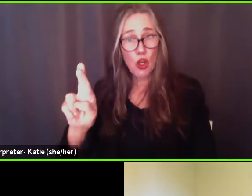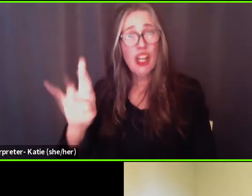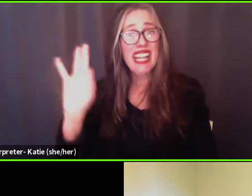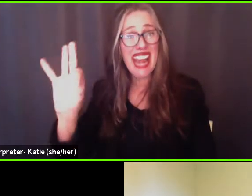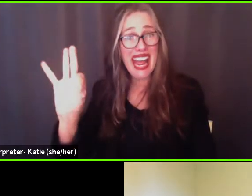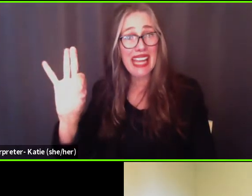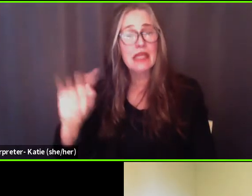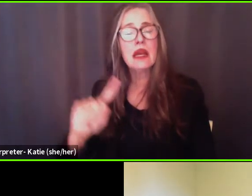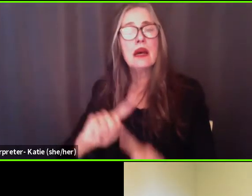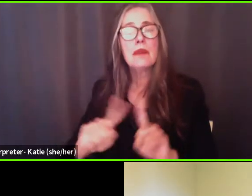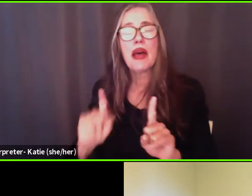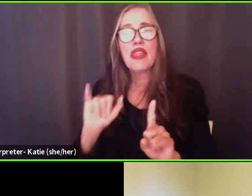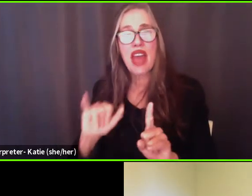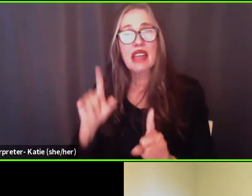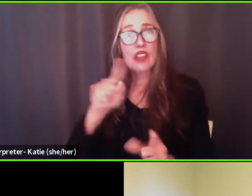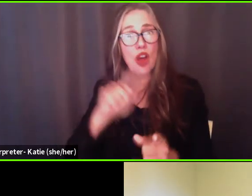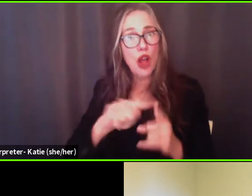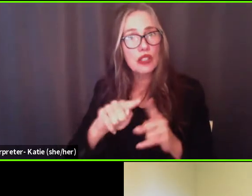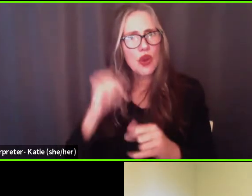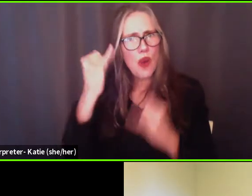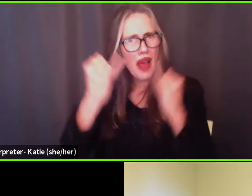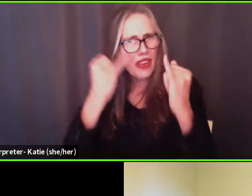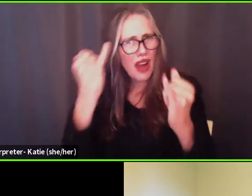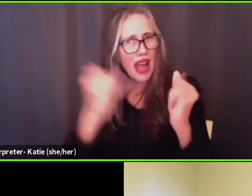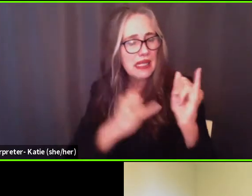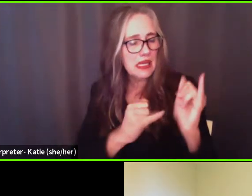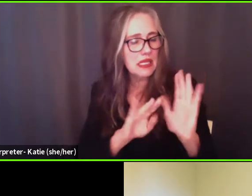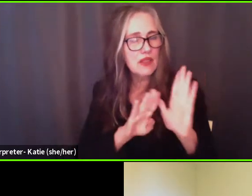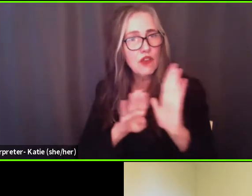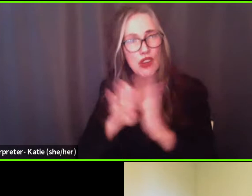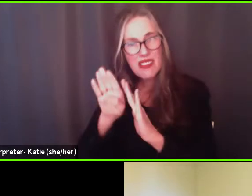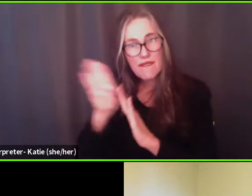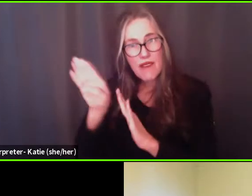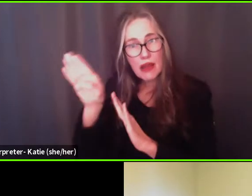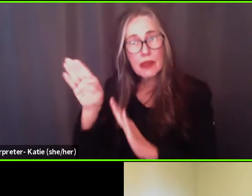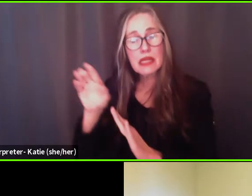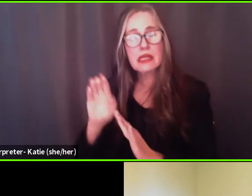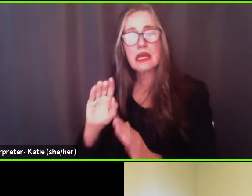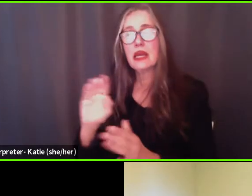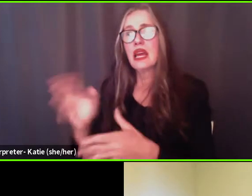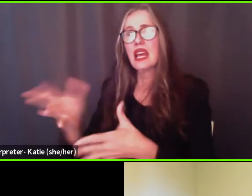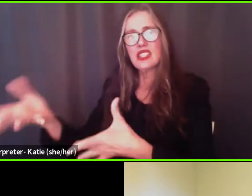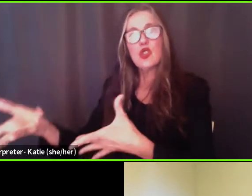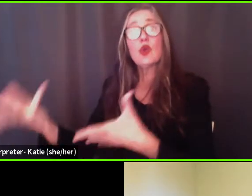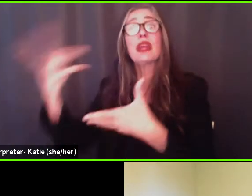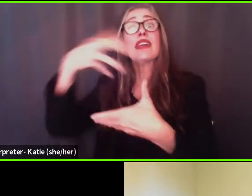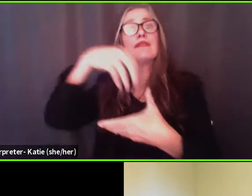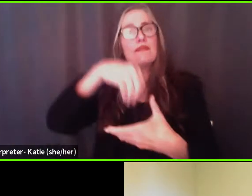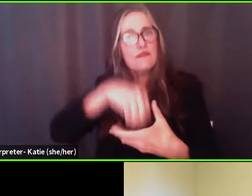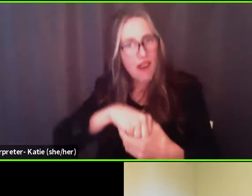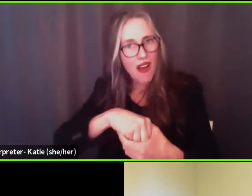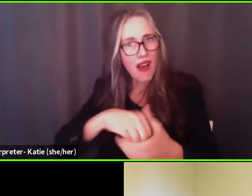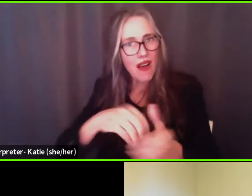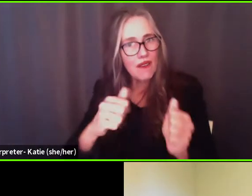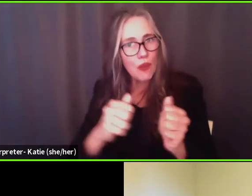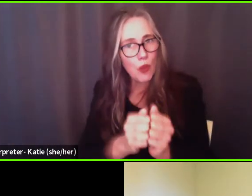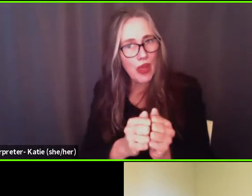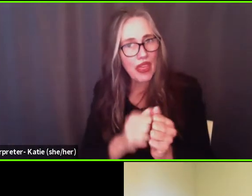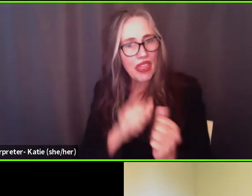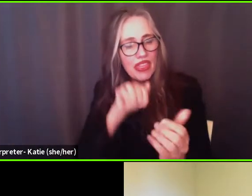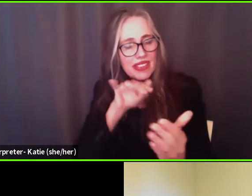putting these and other developments in a context of our history with eugenics to understand that this desire to be able to